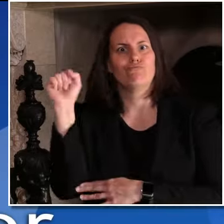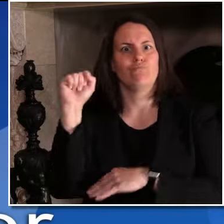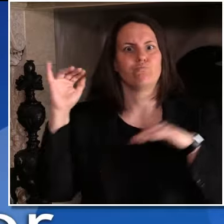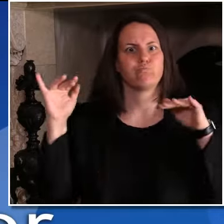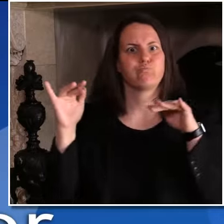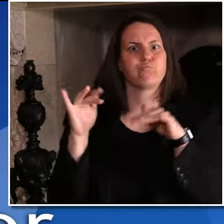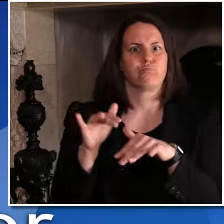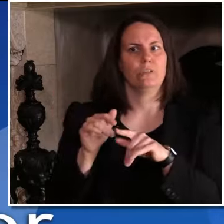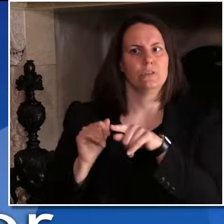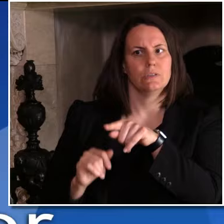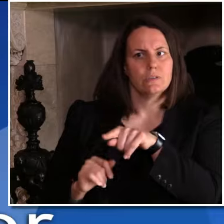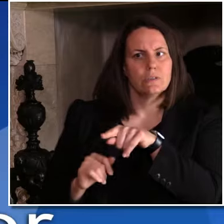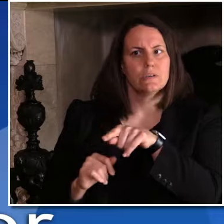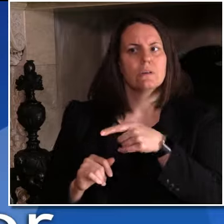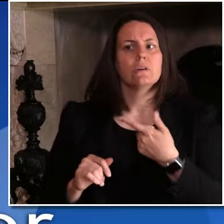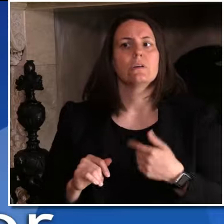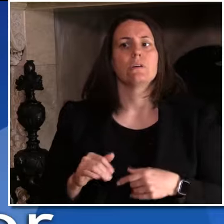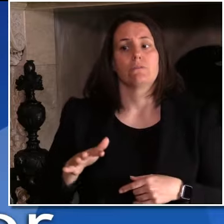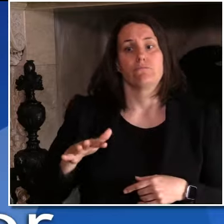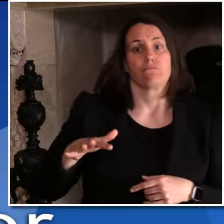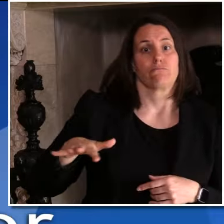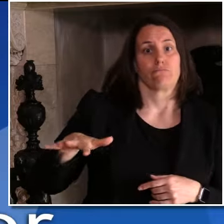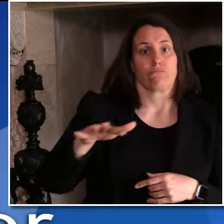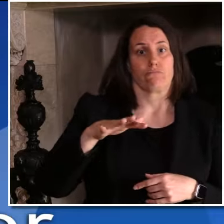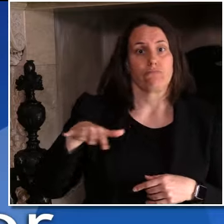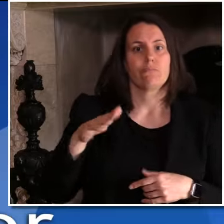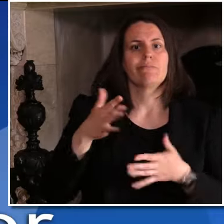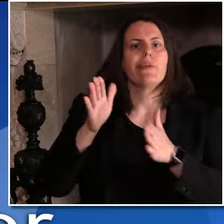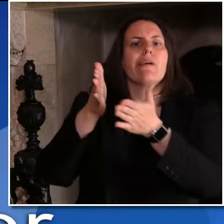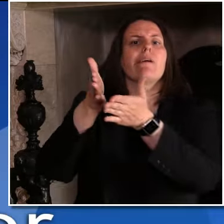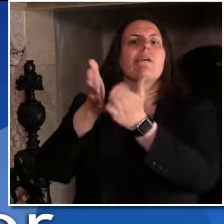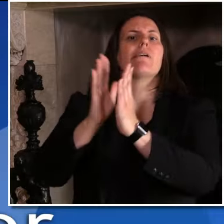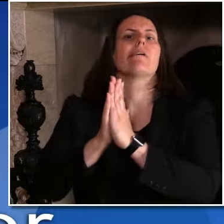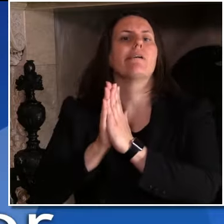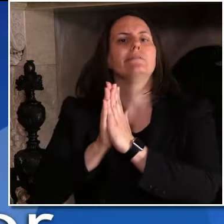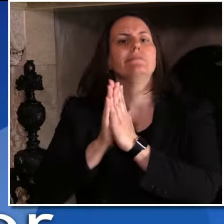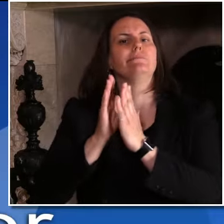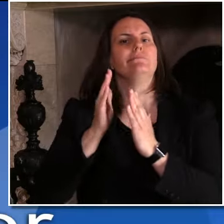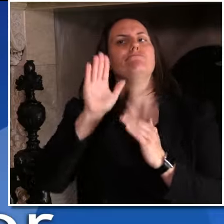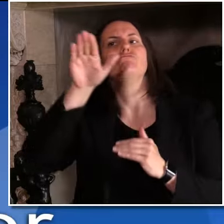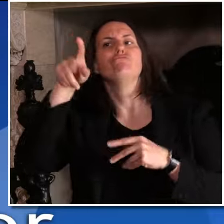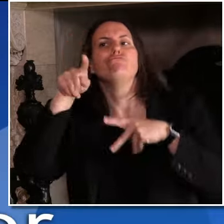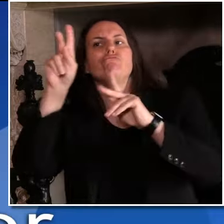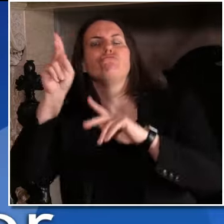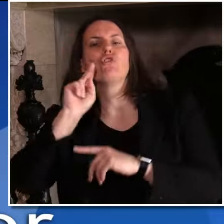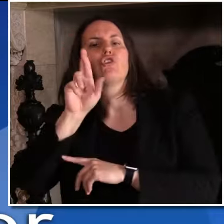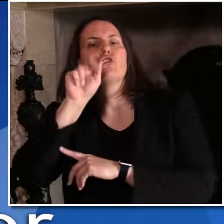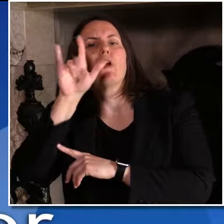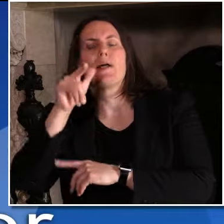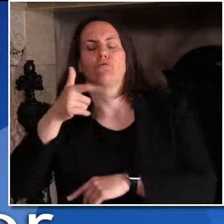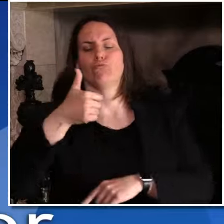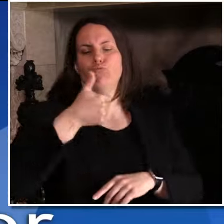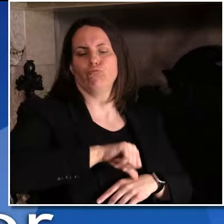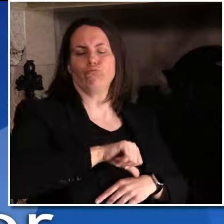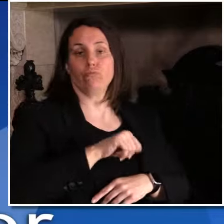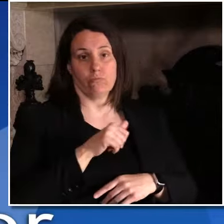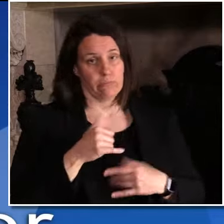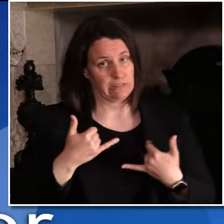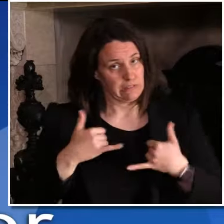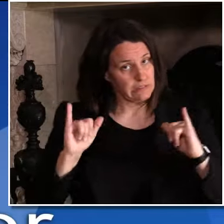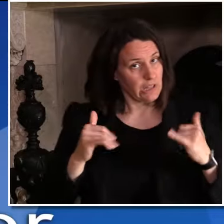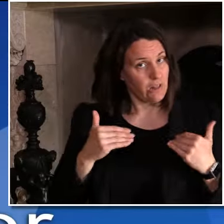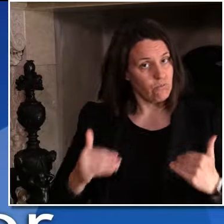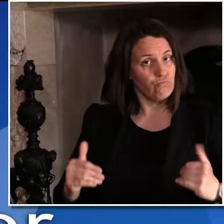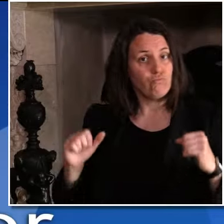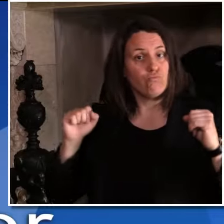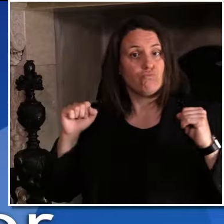the application was denied, but they are still planning on going through with this protest. Does the governor have any response